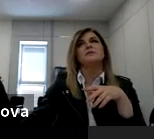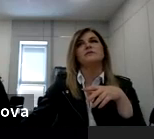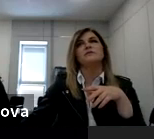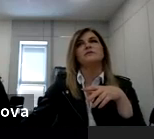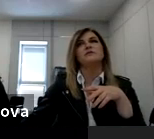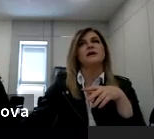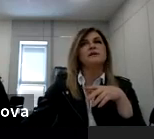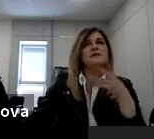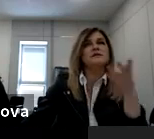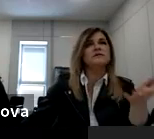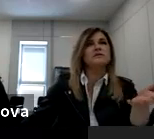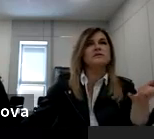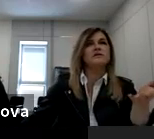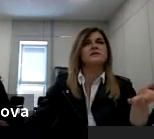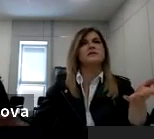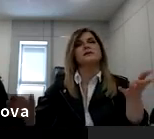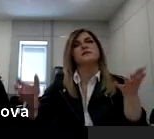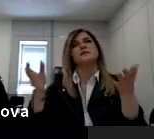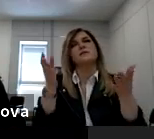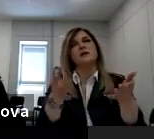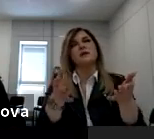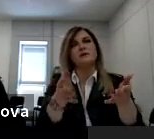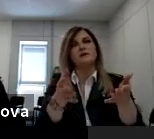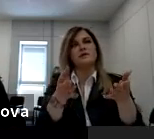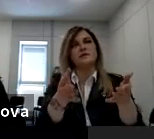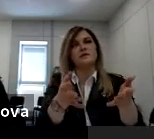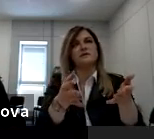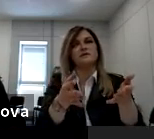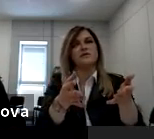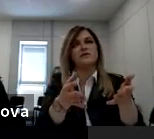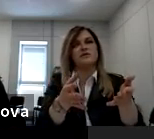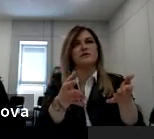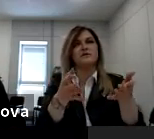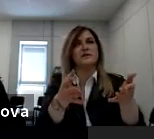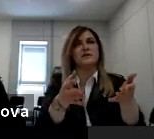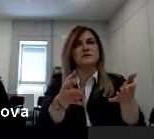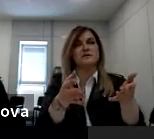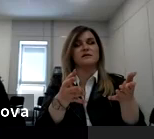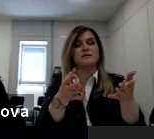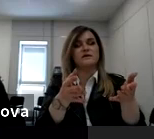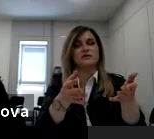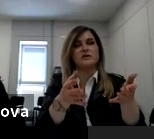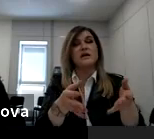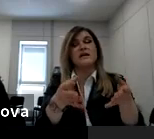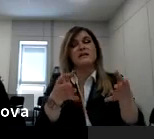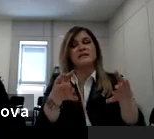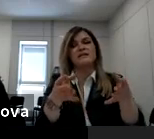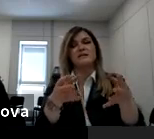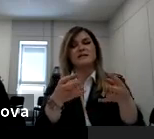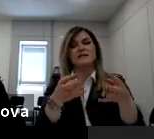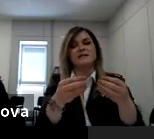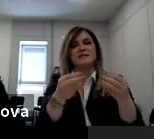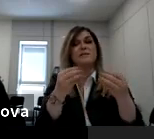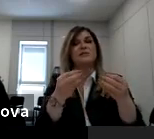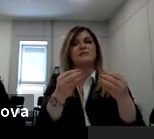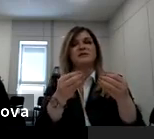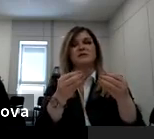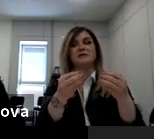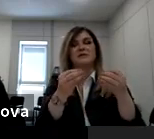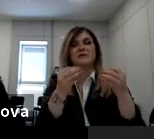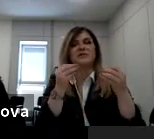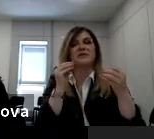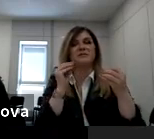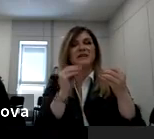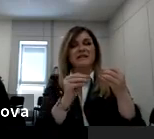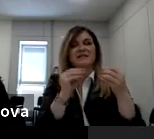it can be of different colors, of course, and the main distinctive feature of this fixture is that it's a separate